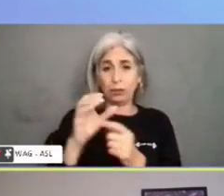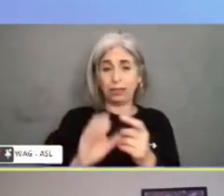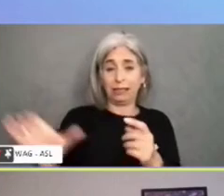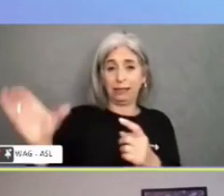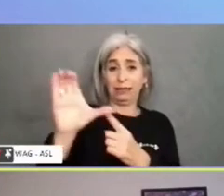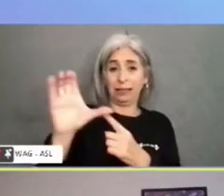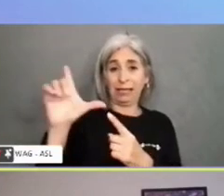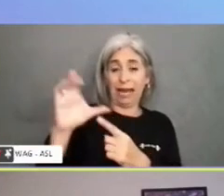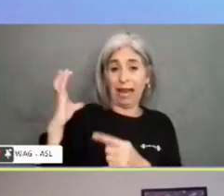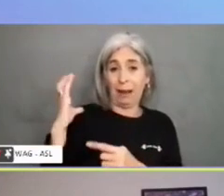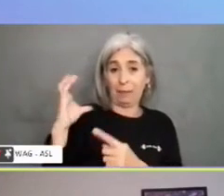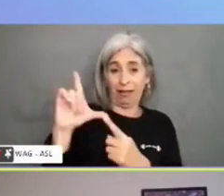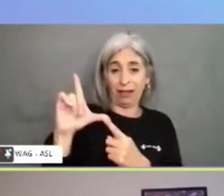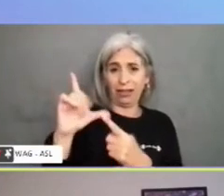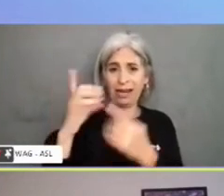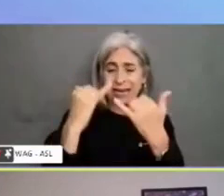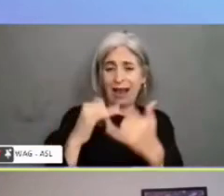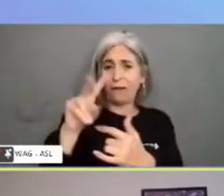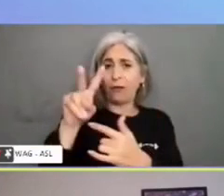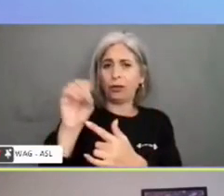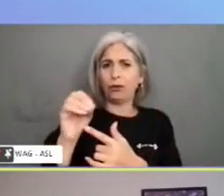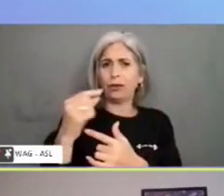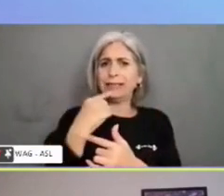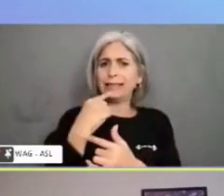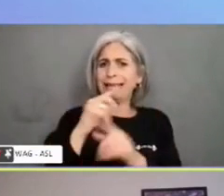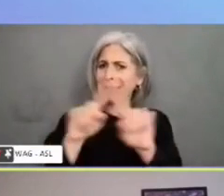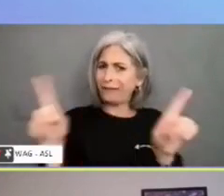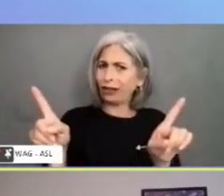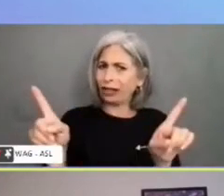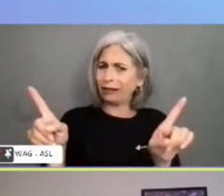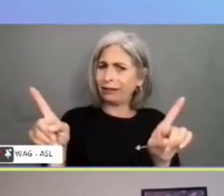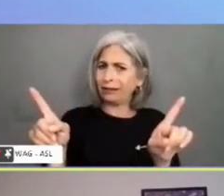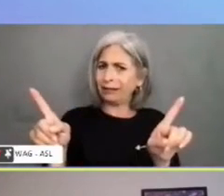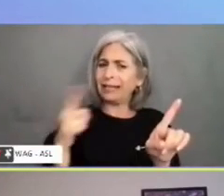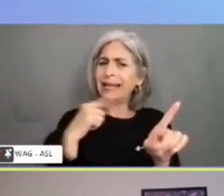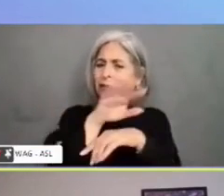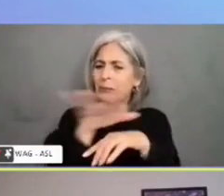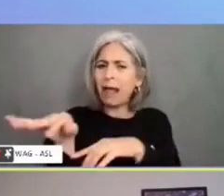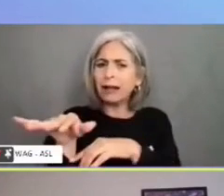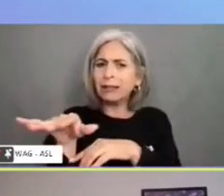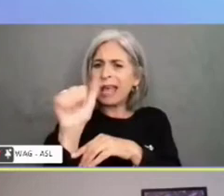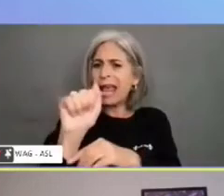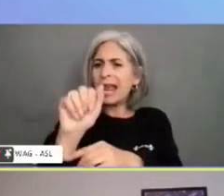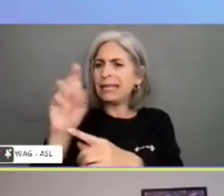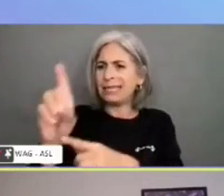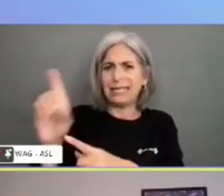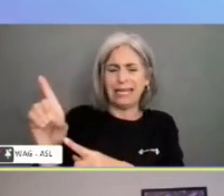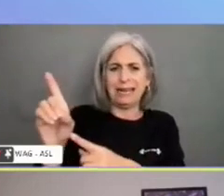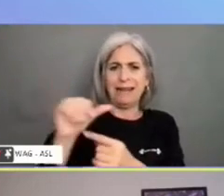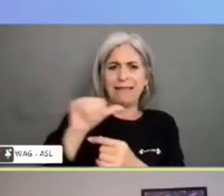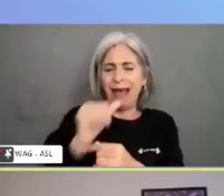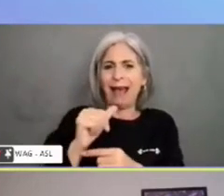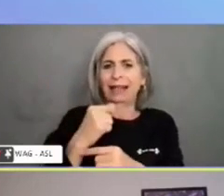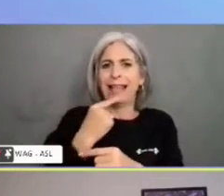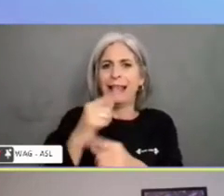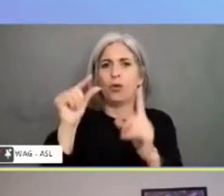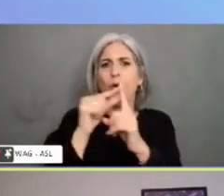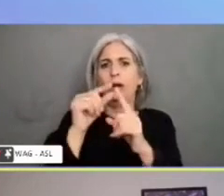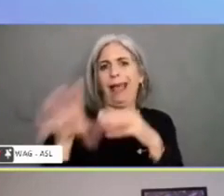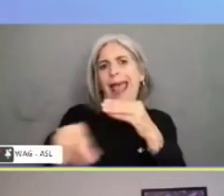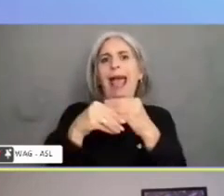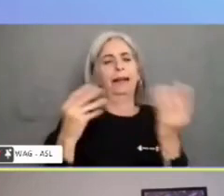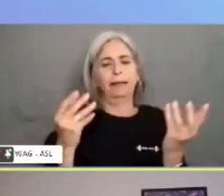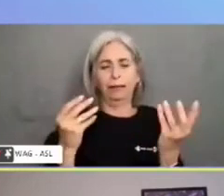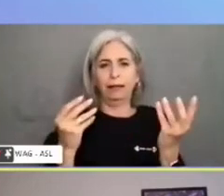and now voiceover pronounced it completely differently. It spelled it out. I should clarify, not every